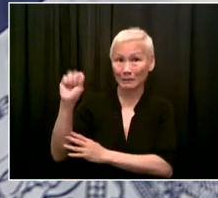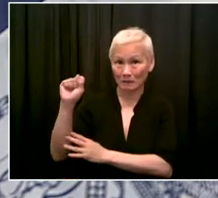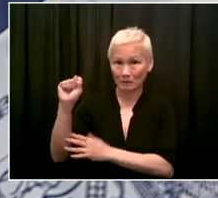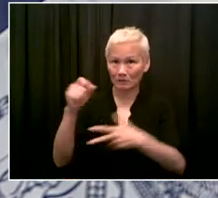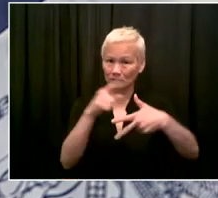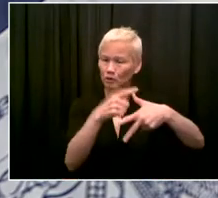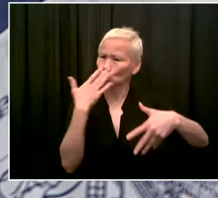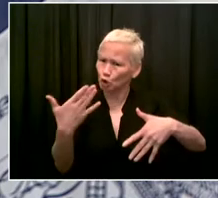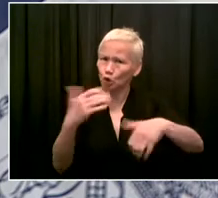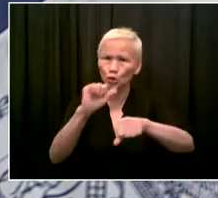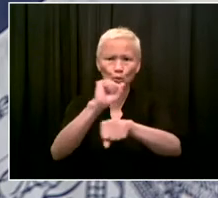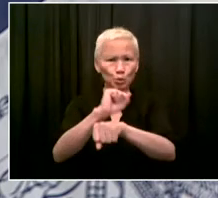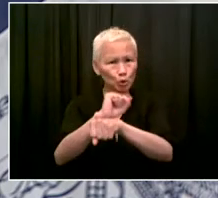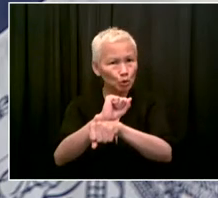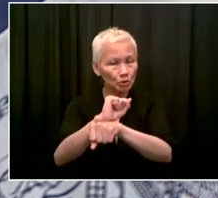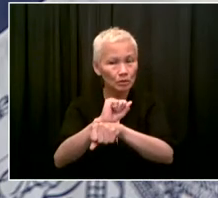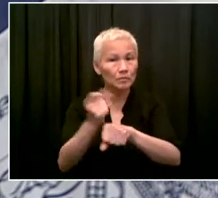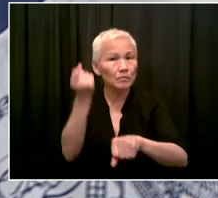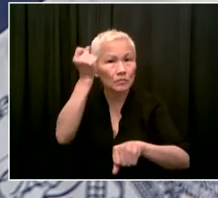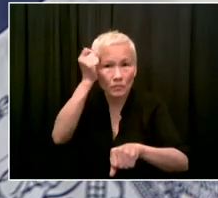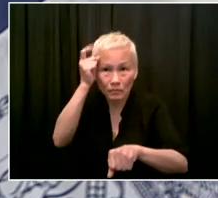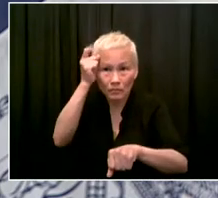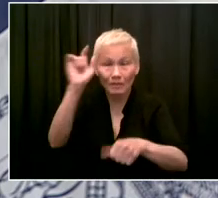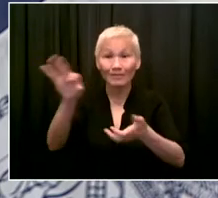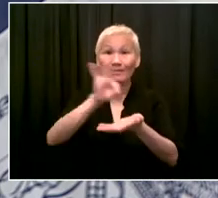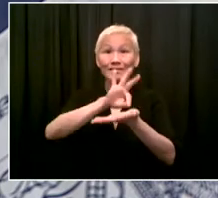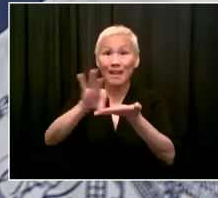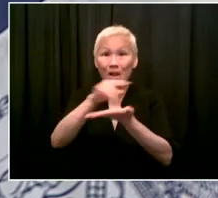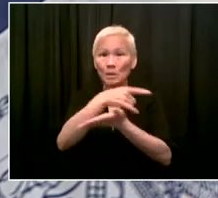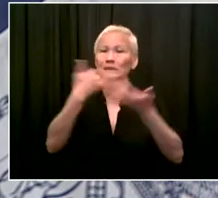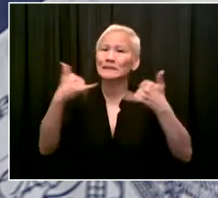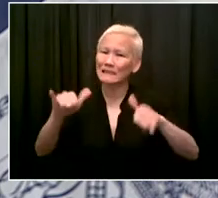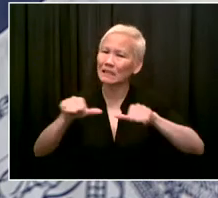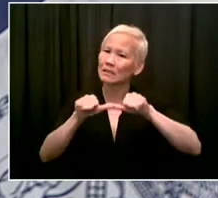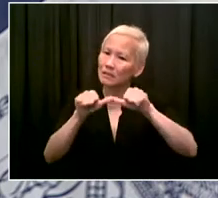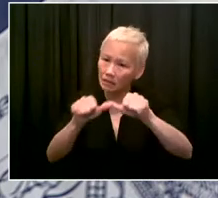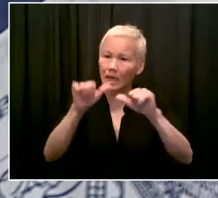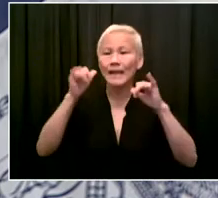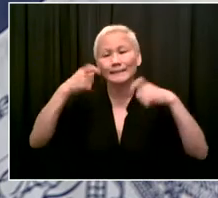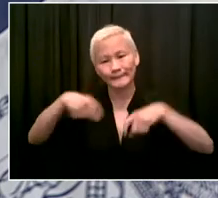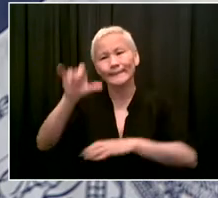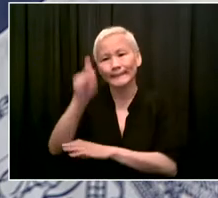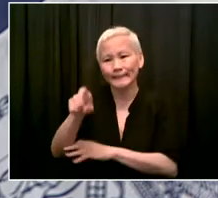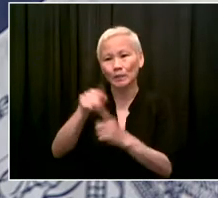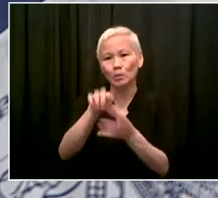through before, and you know, we have to see the whole process play out.